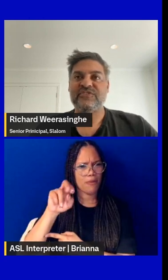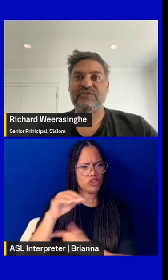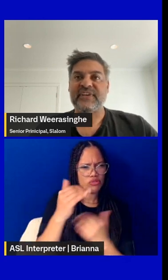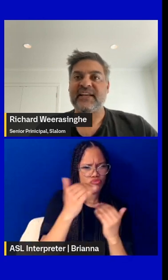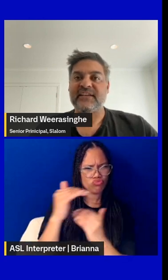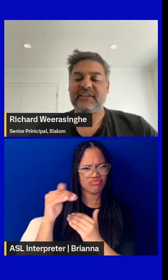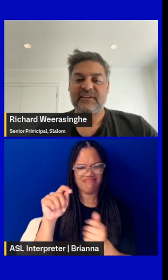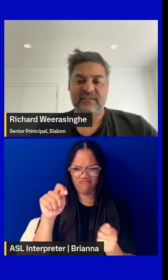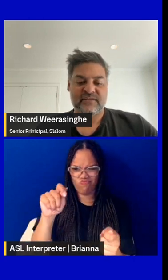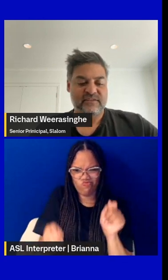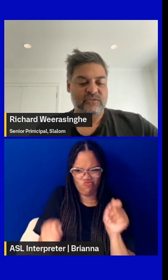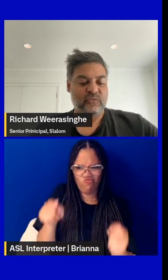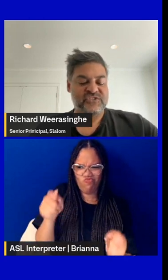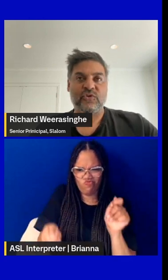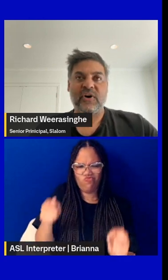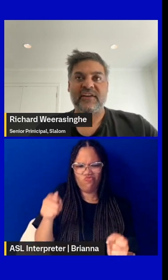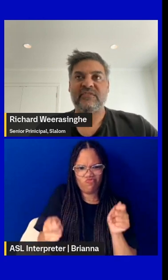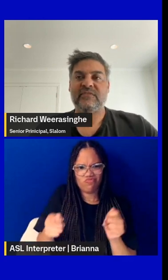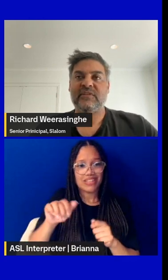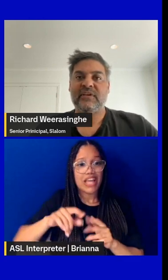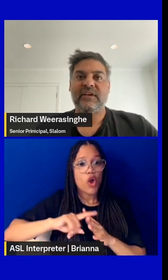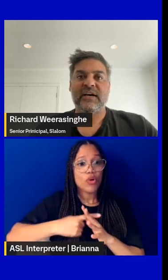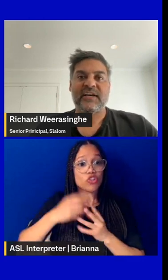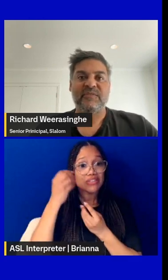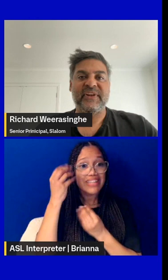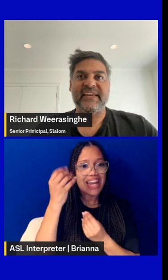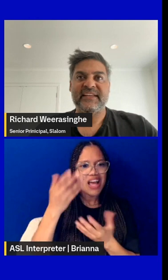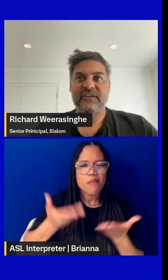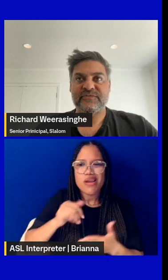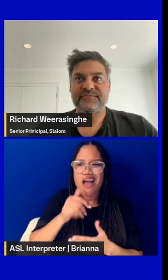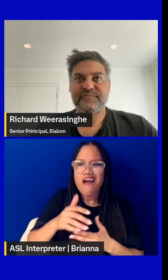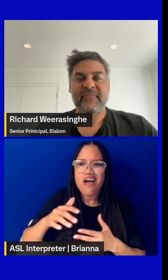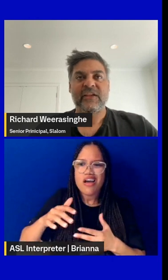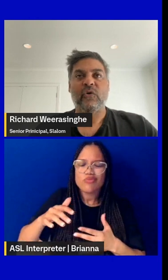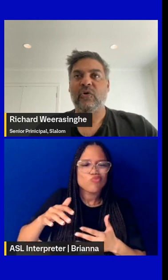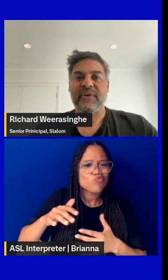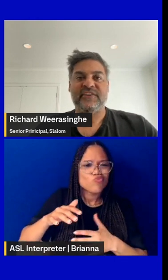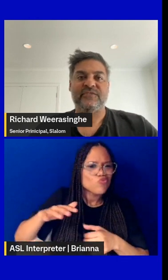the original data wasn't quite complete enough,